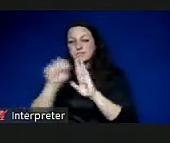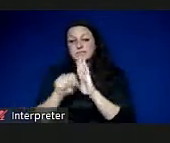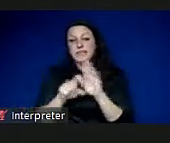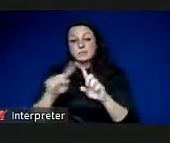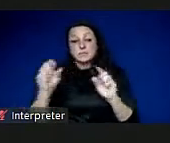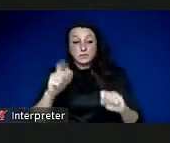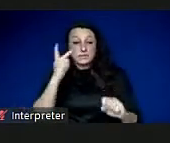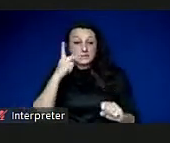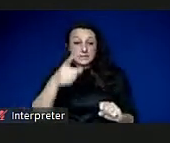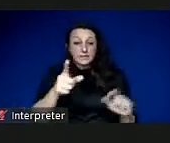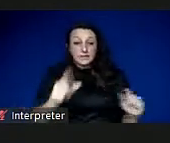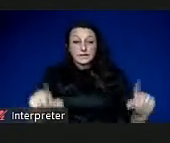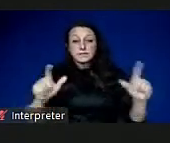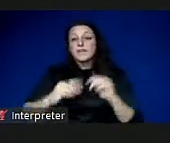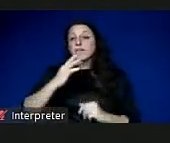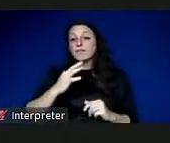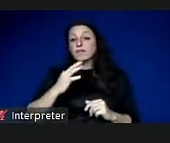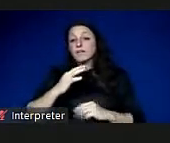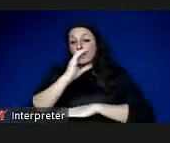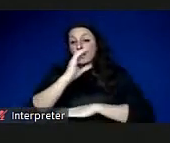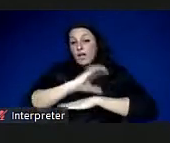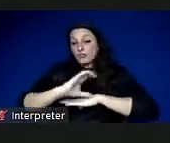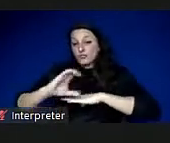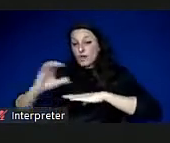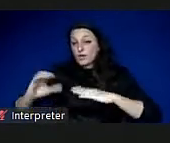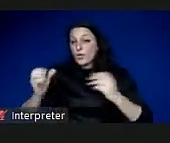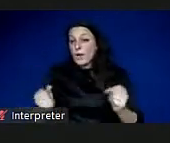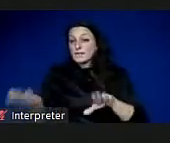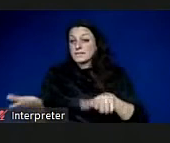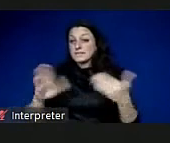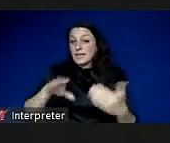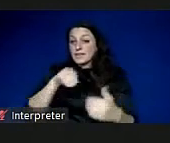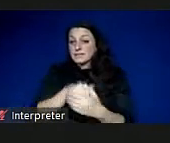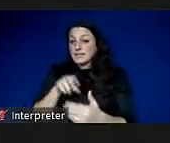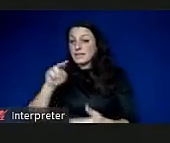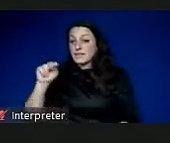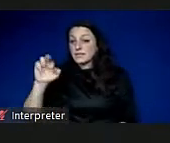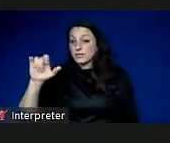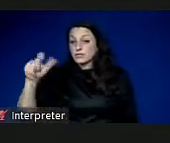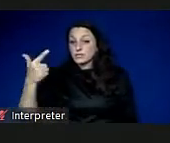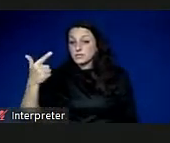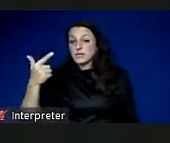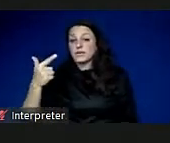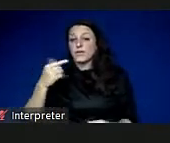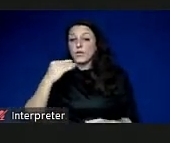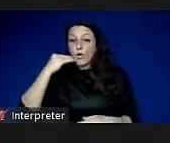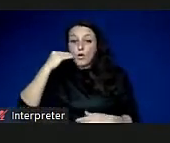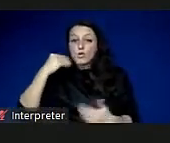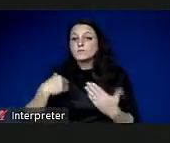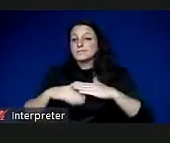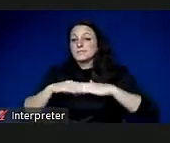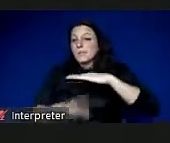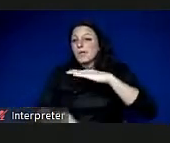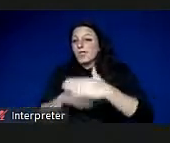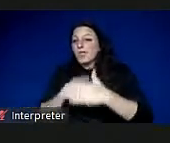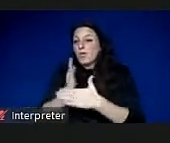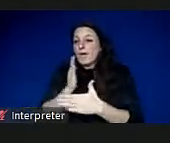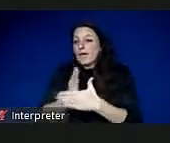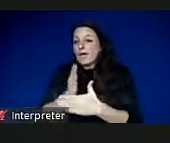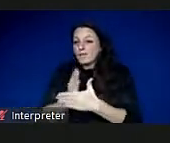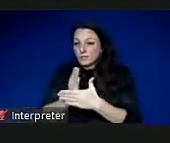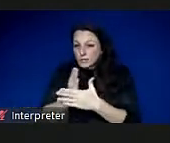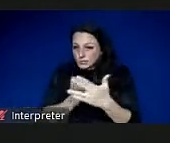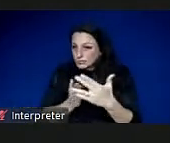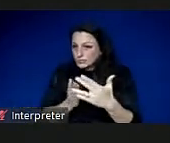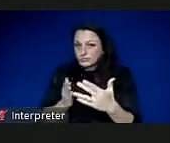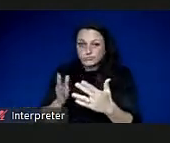most part, Colorado's rate of deaths in nursing homes has been below average consistently throughout the pandemic. And